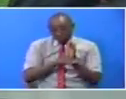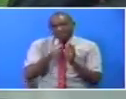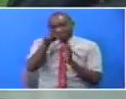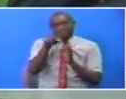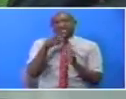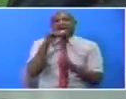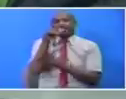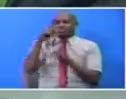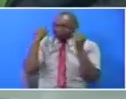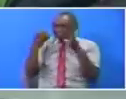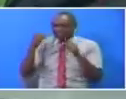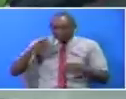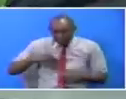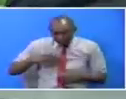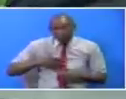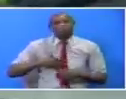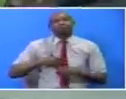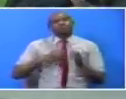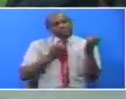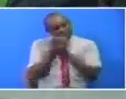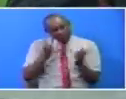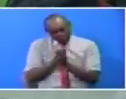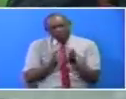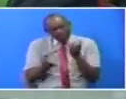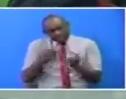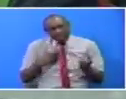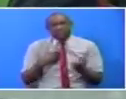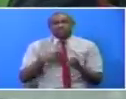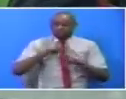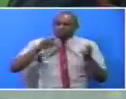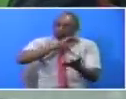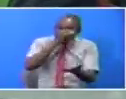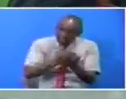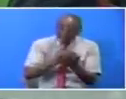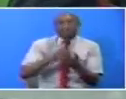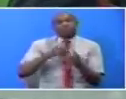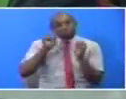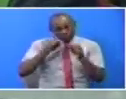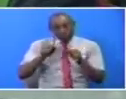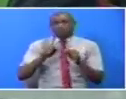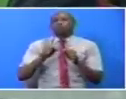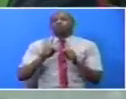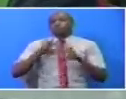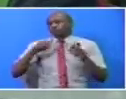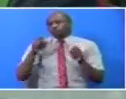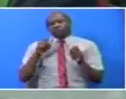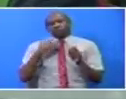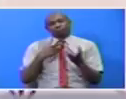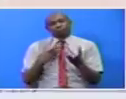has urged more young people to consider entrepreneurship and apply for funds as an alternative to diminishing employment opportunities.